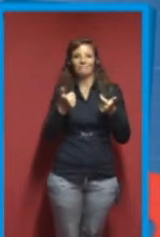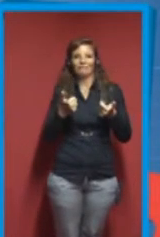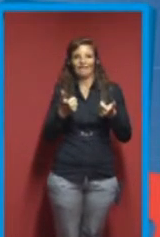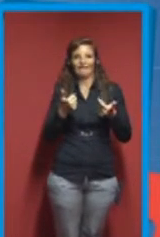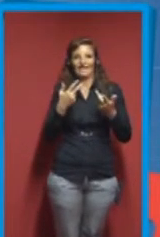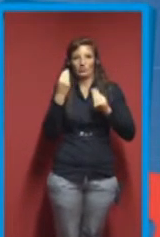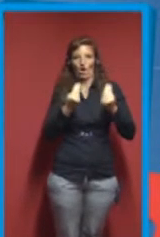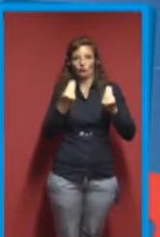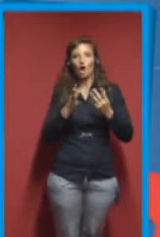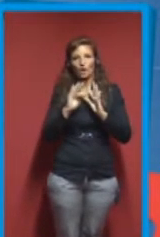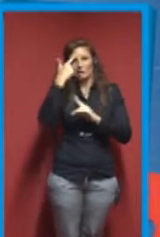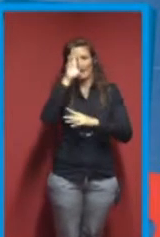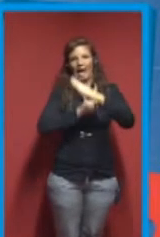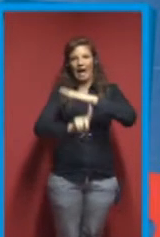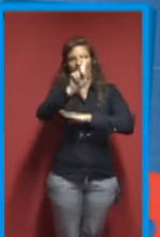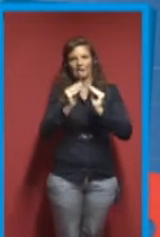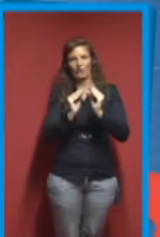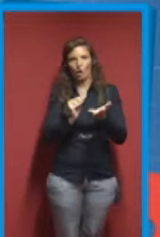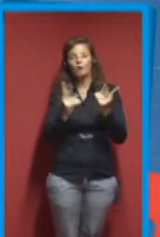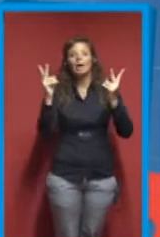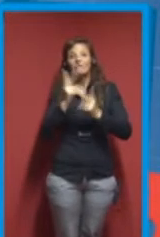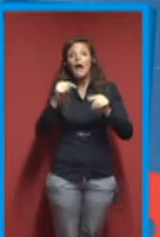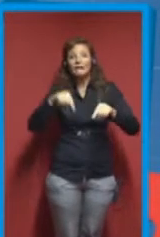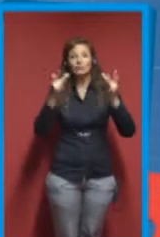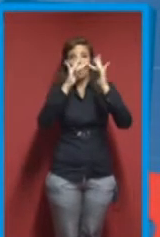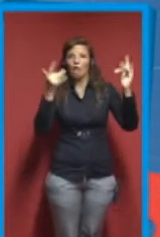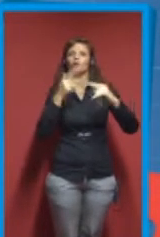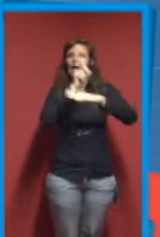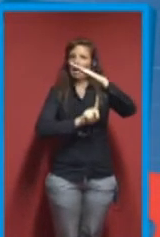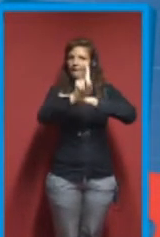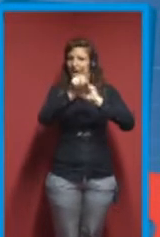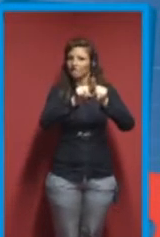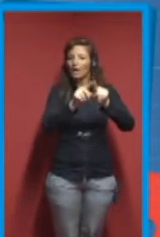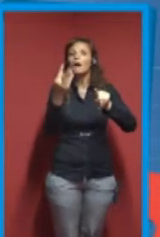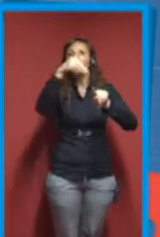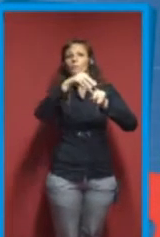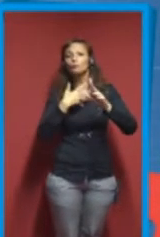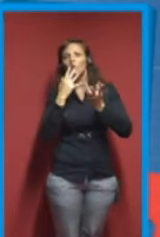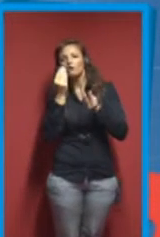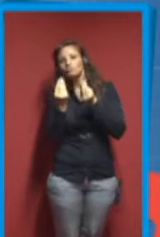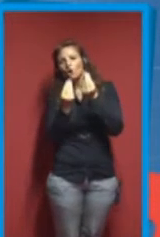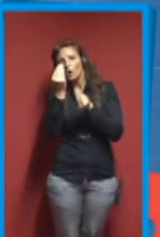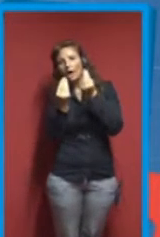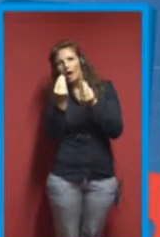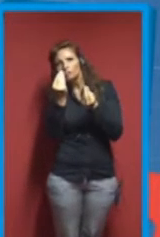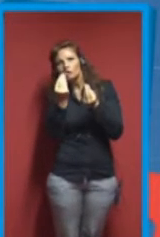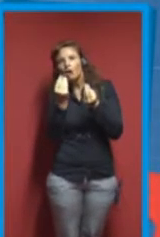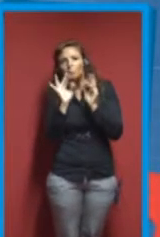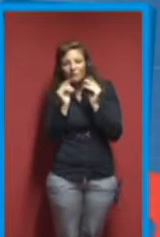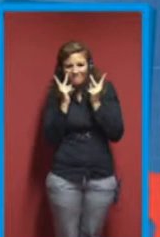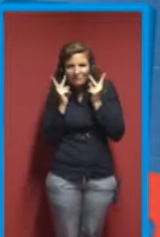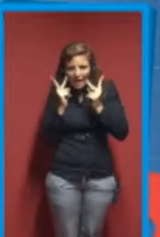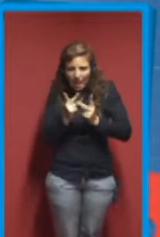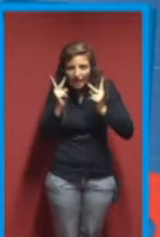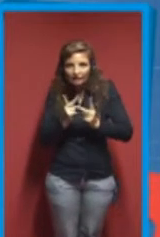goods, so things that you buy in games that are purely digital, have been a phenomenon for nearly 8 years or so now. And we wanted